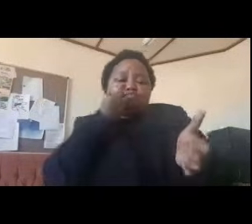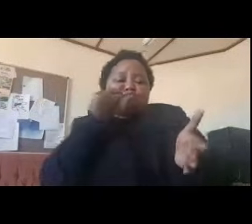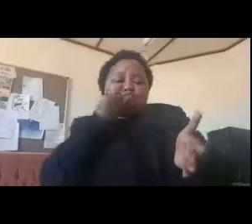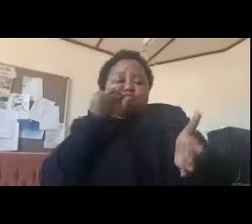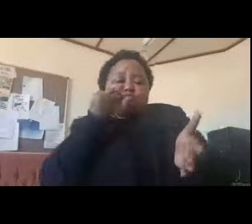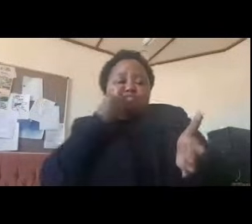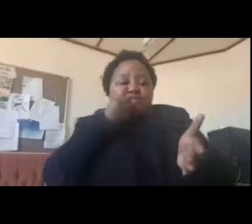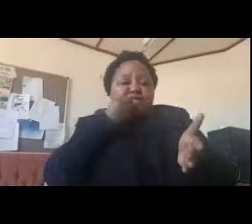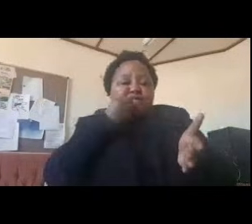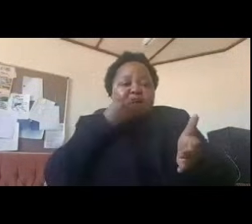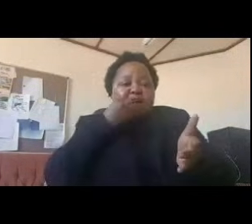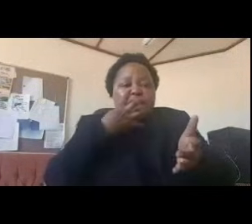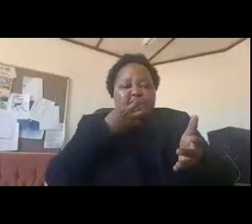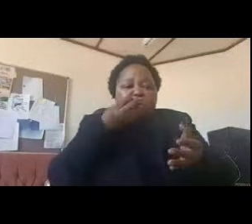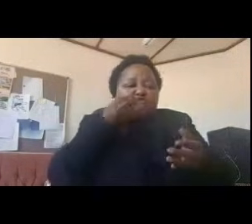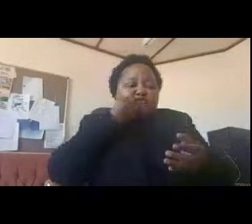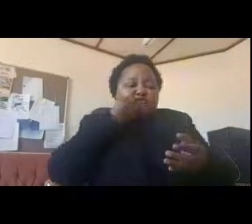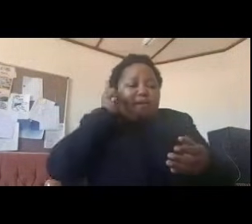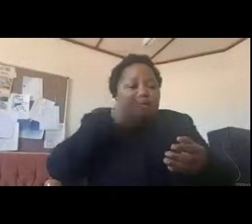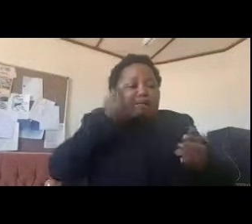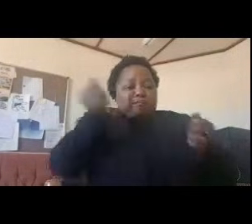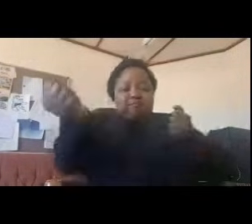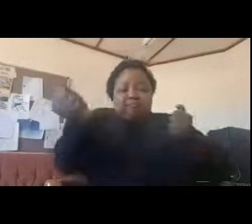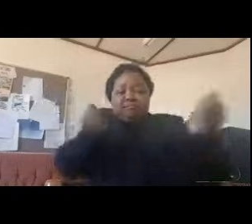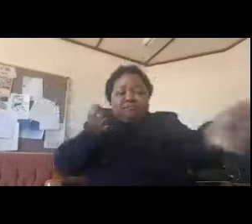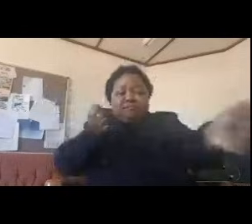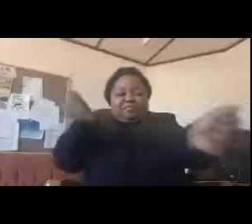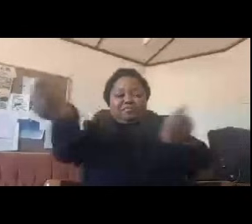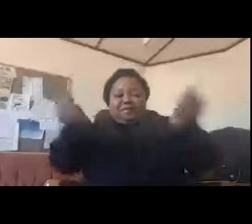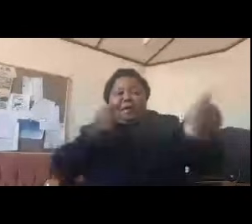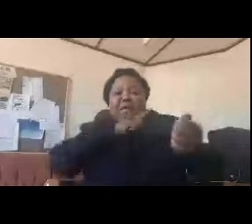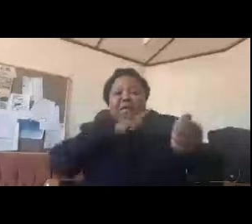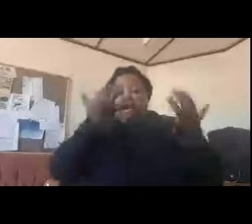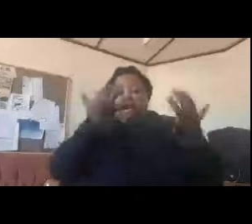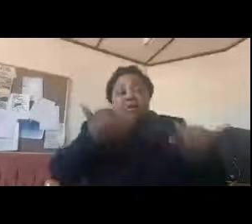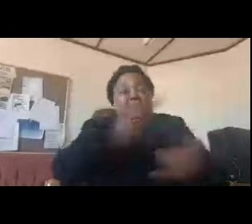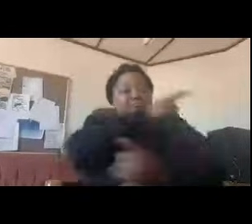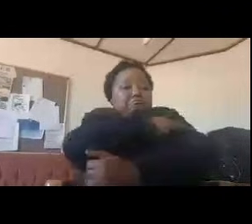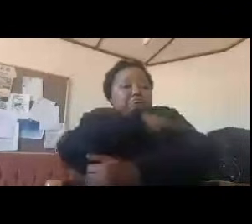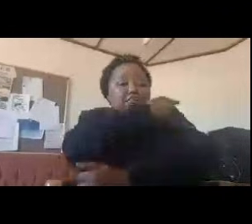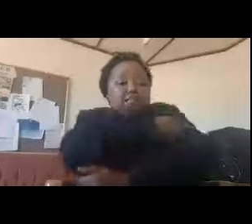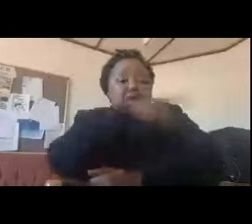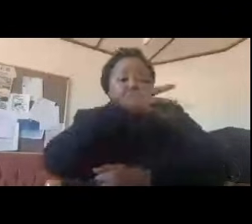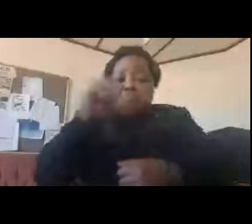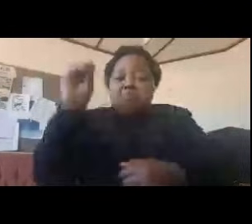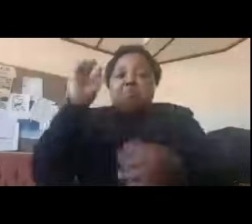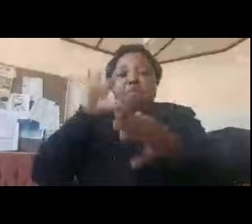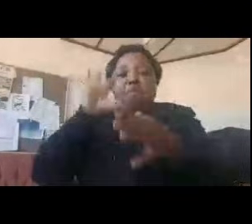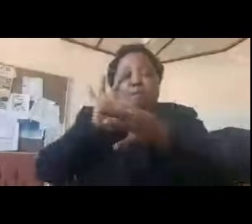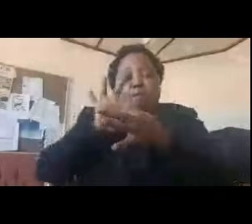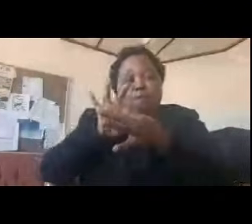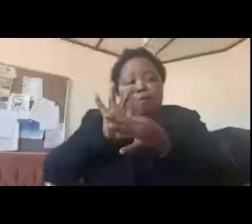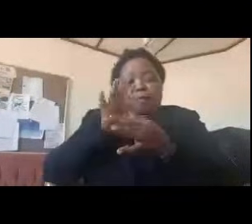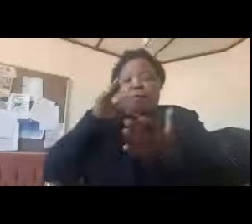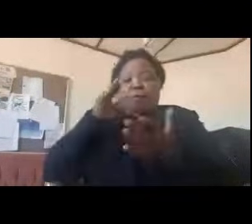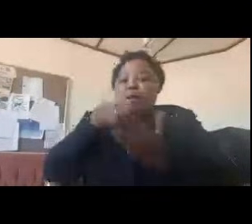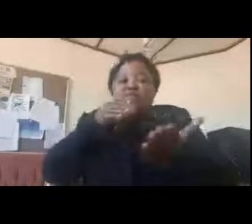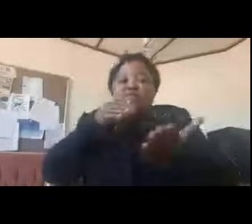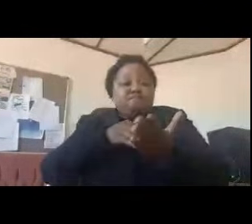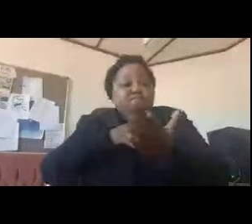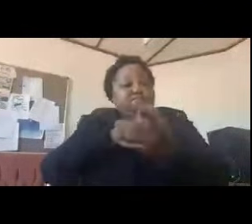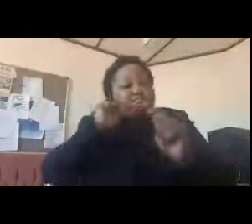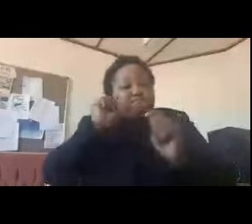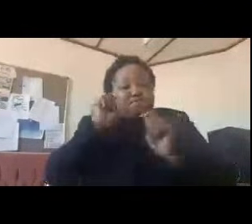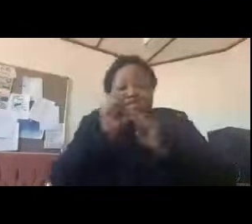to exercise, but they leave your hospital, they go home, eat junk food, don't take